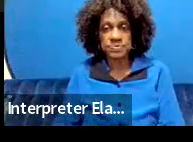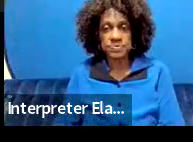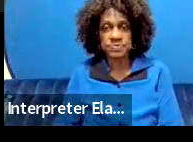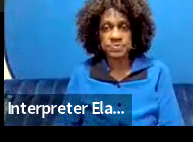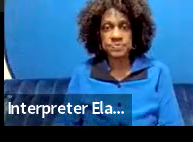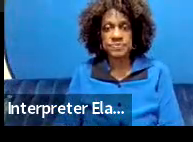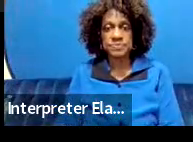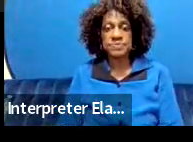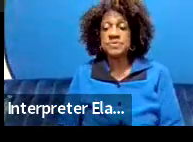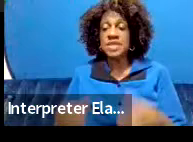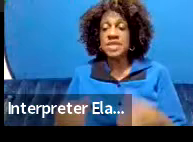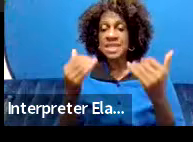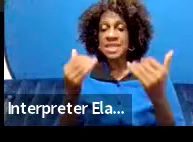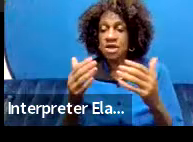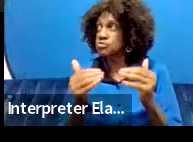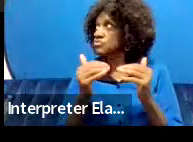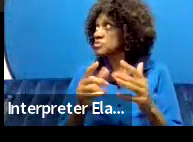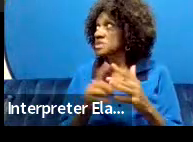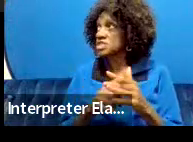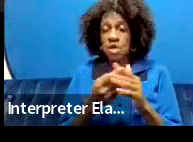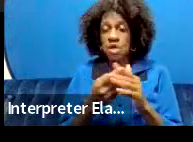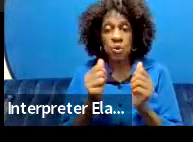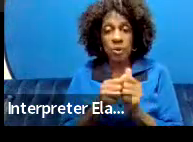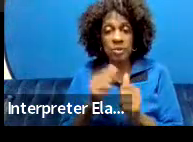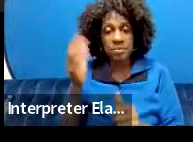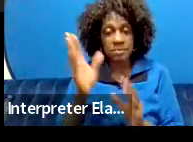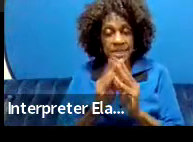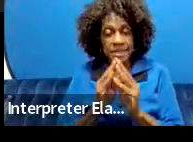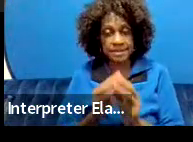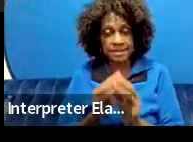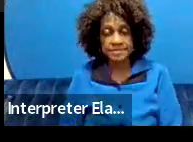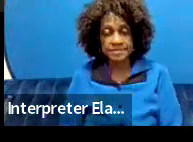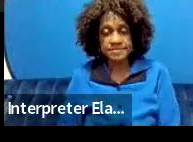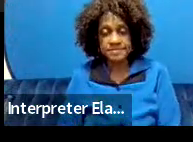So at this time, we're going to get started with our session.